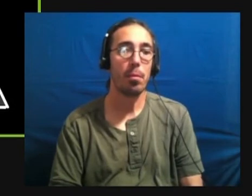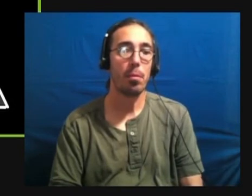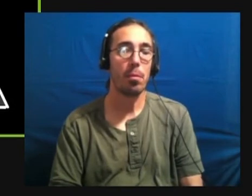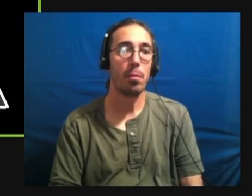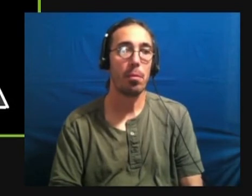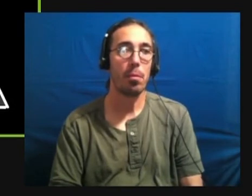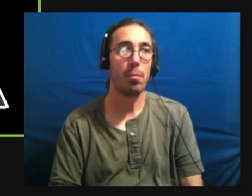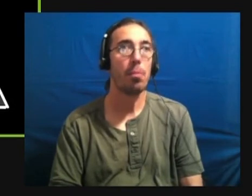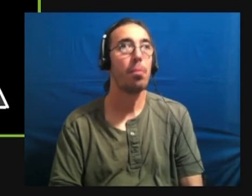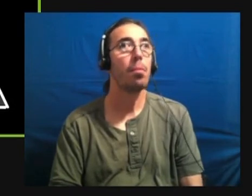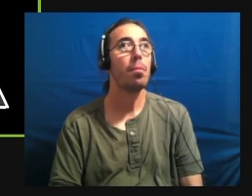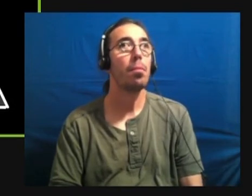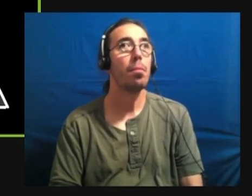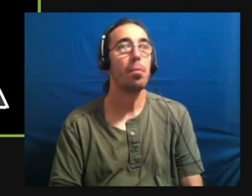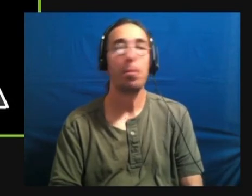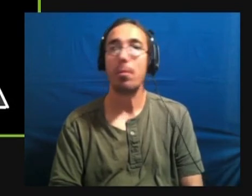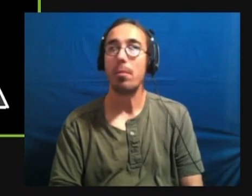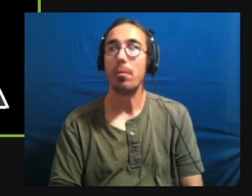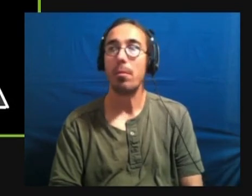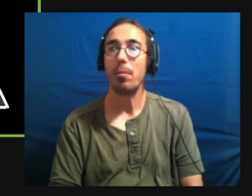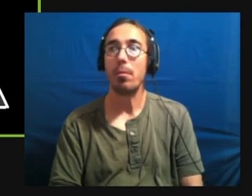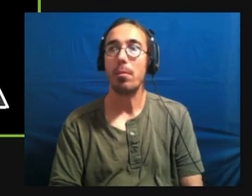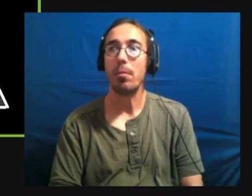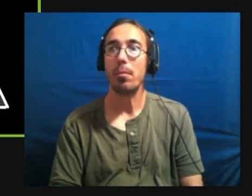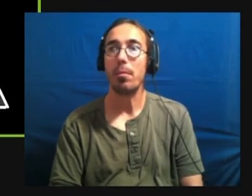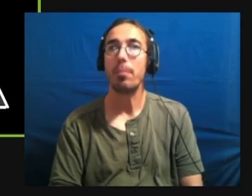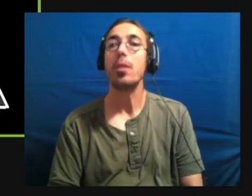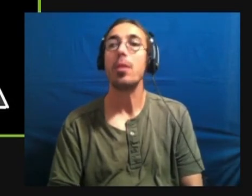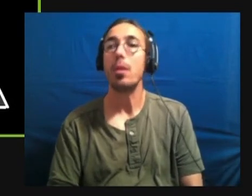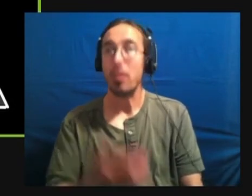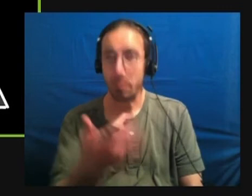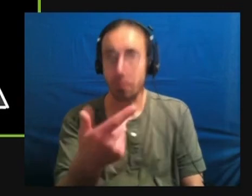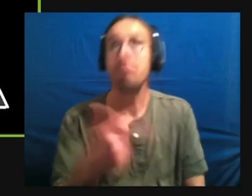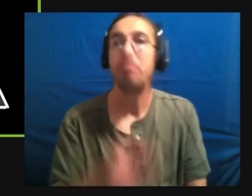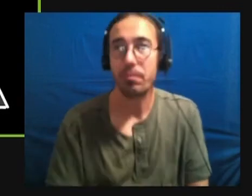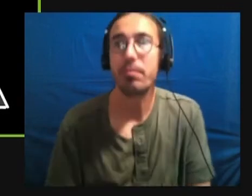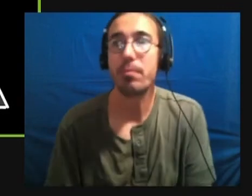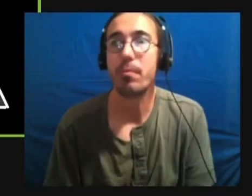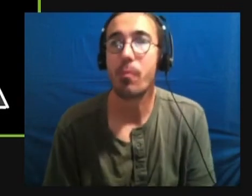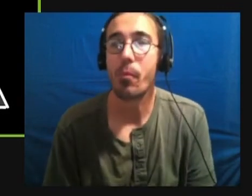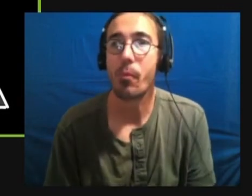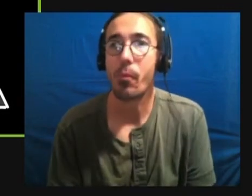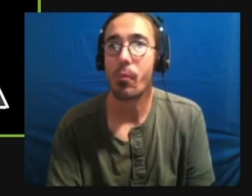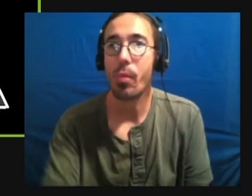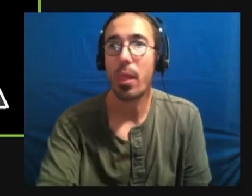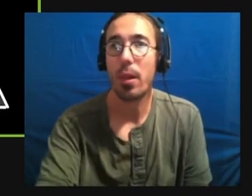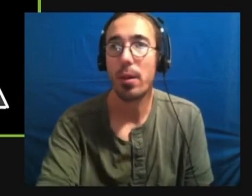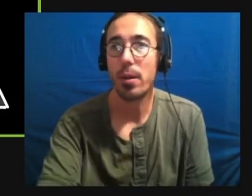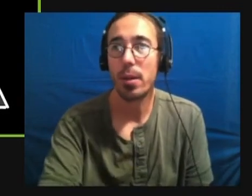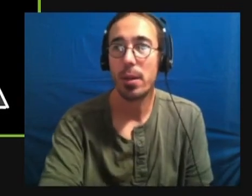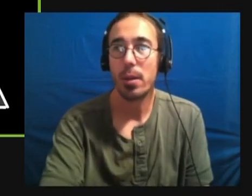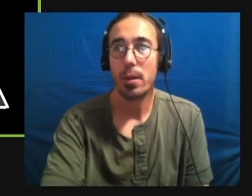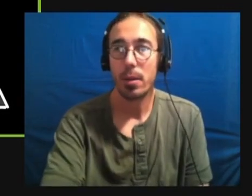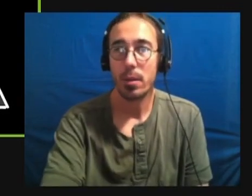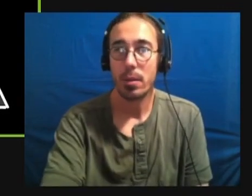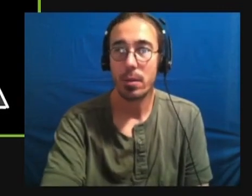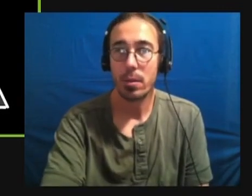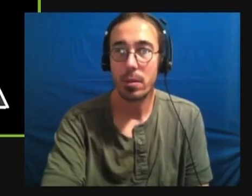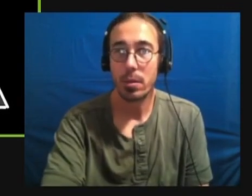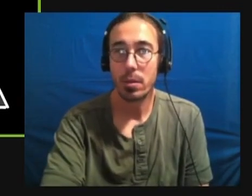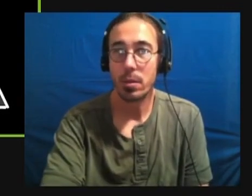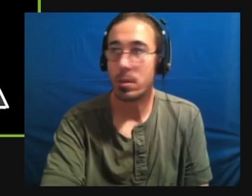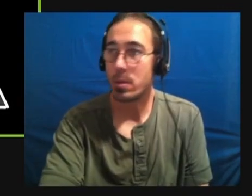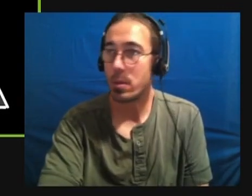So, reactional empathy versus actionable empathy. Reactional empathy is instinctively choosing to reward or punish, invest or